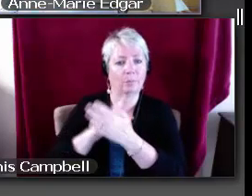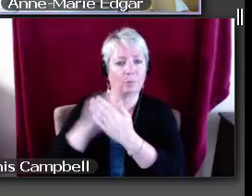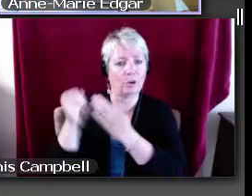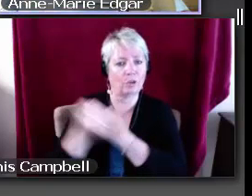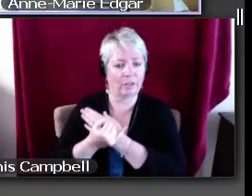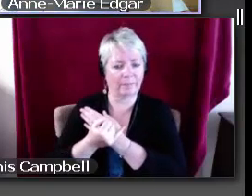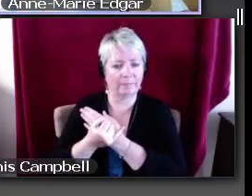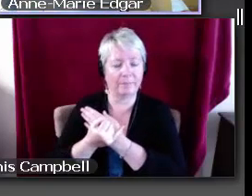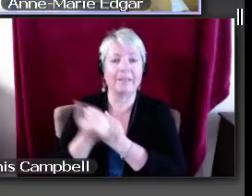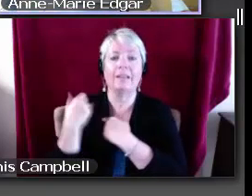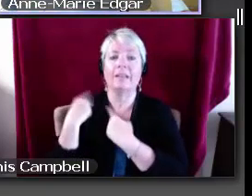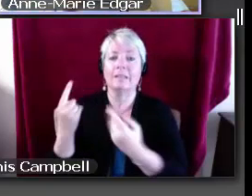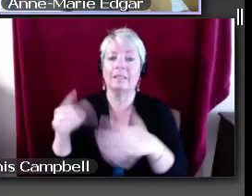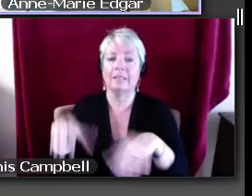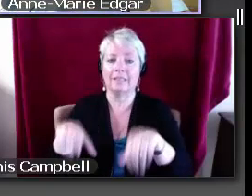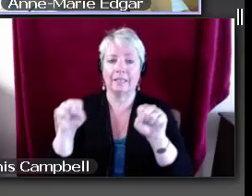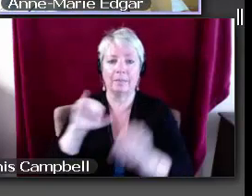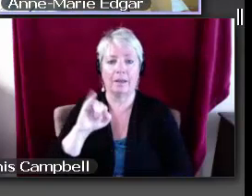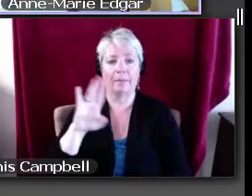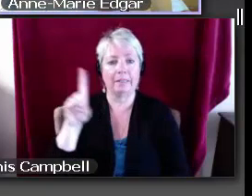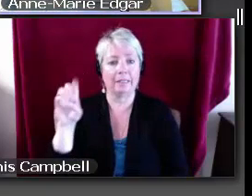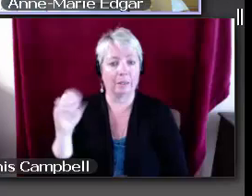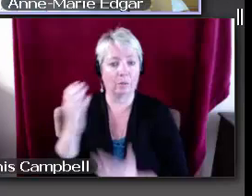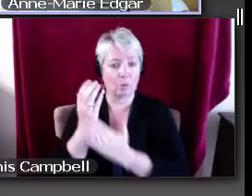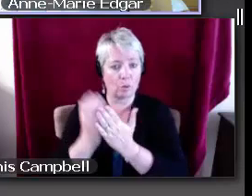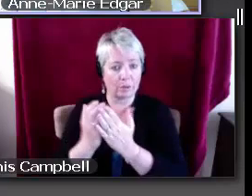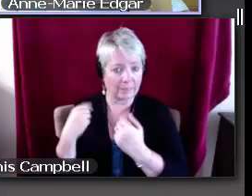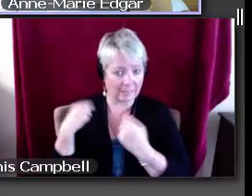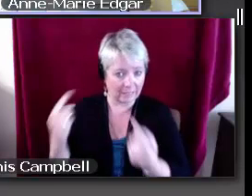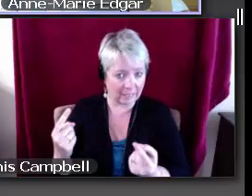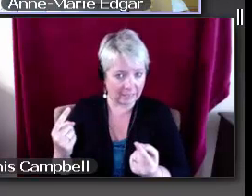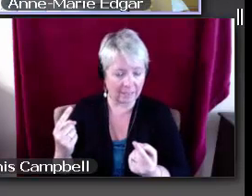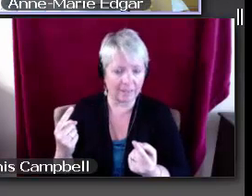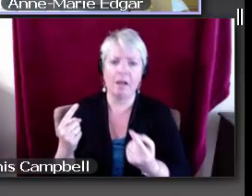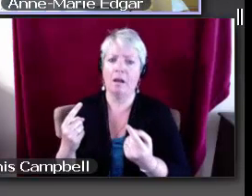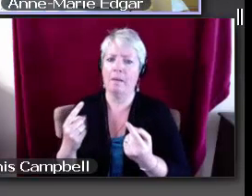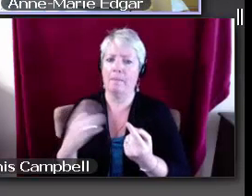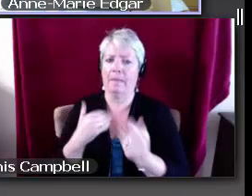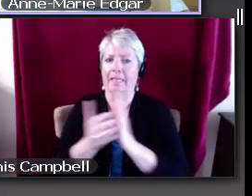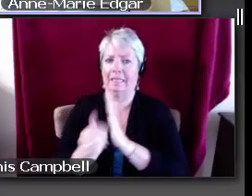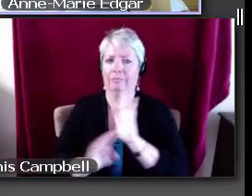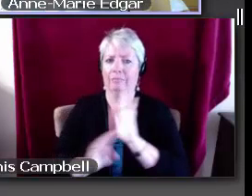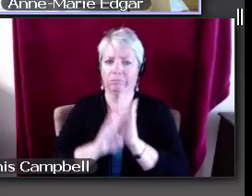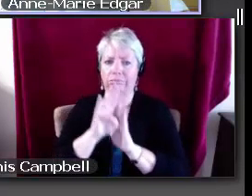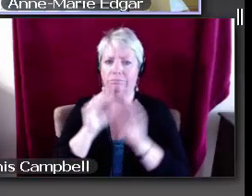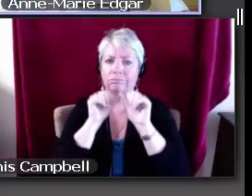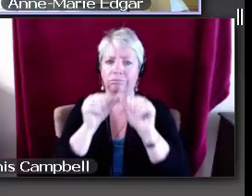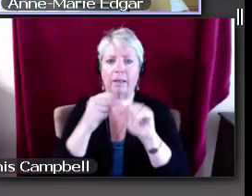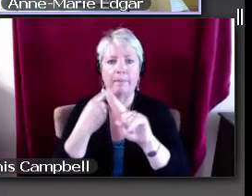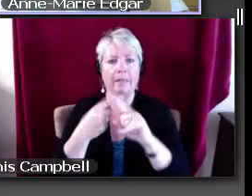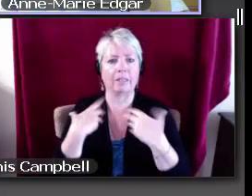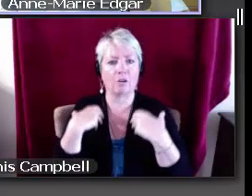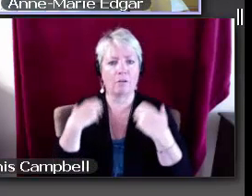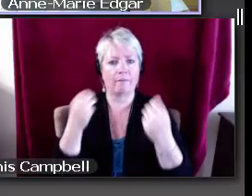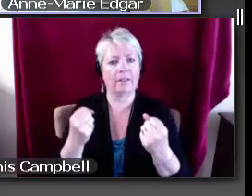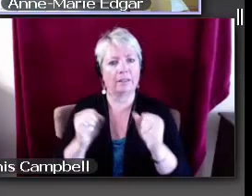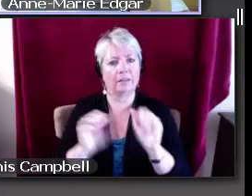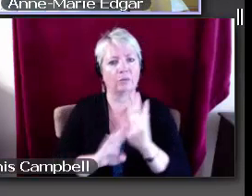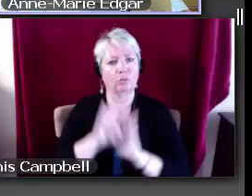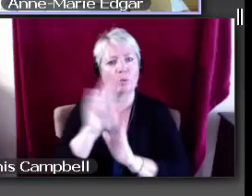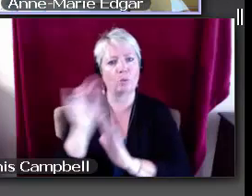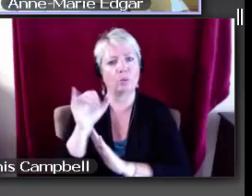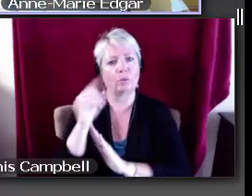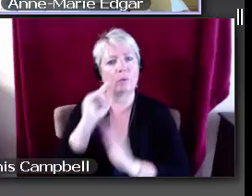Since taking the IBDE course, I have become more proficient and confident in developing websites. I